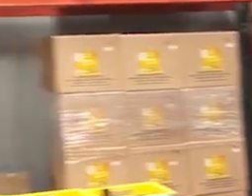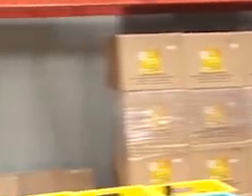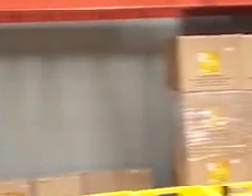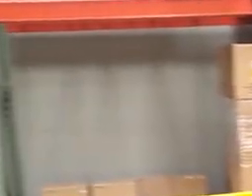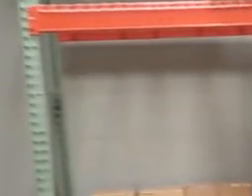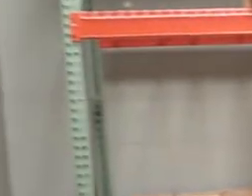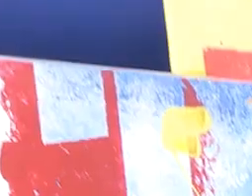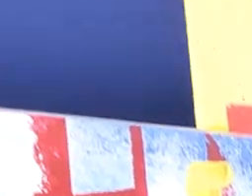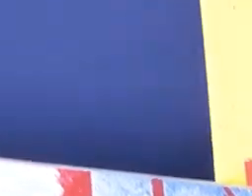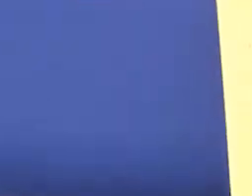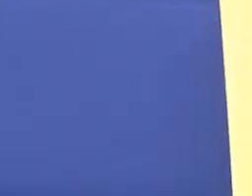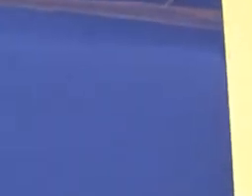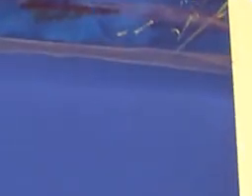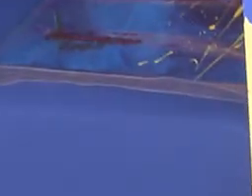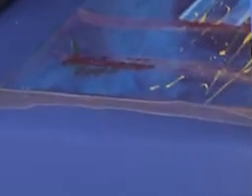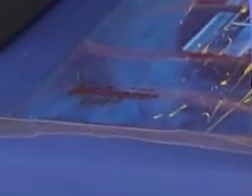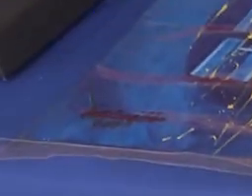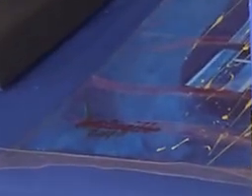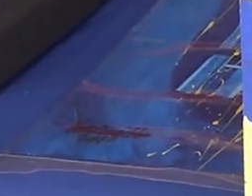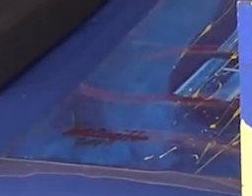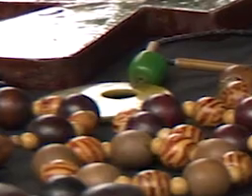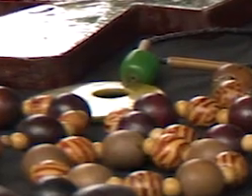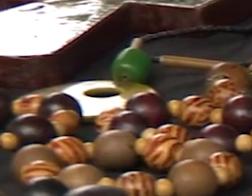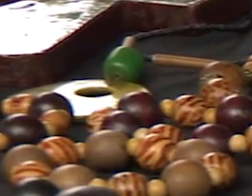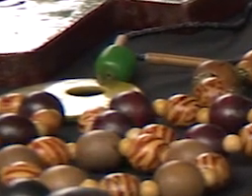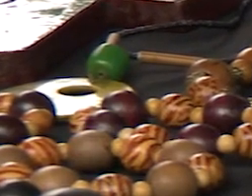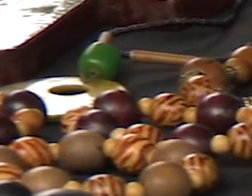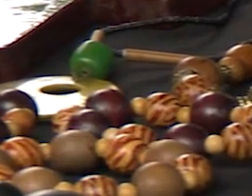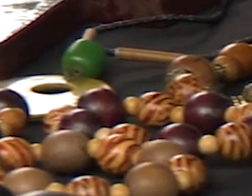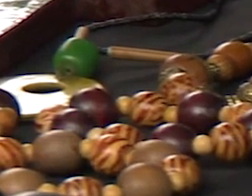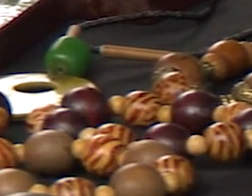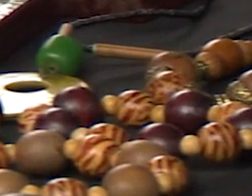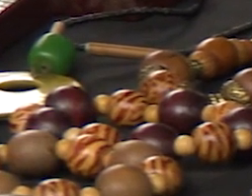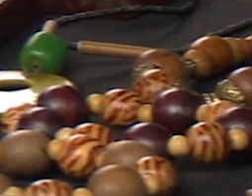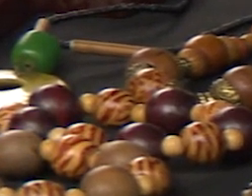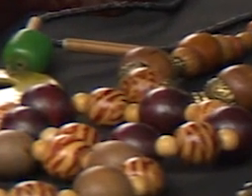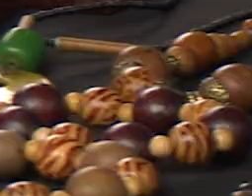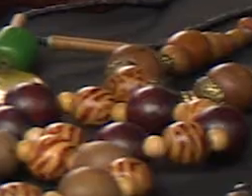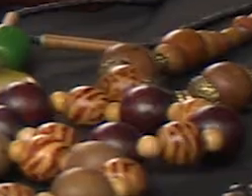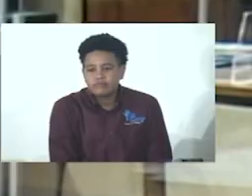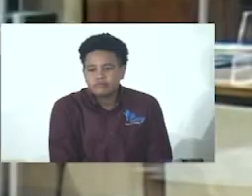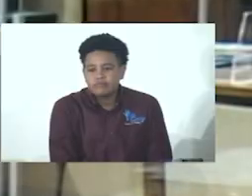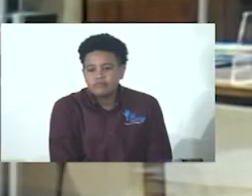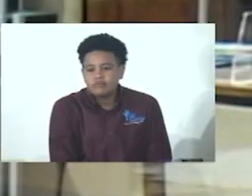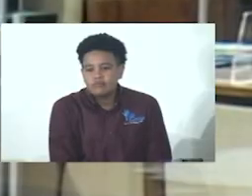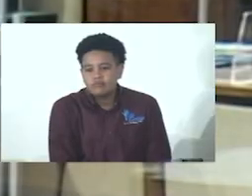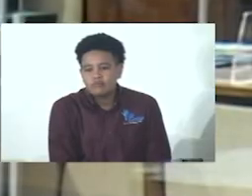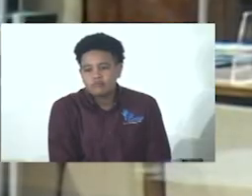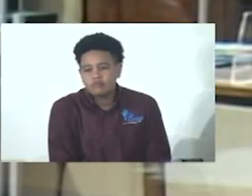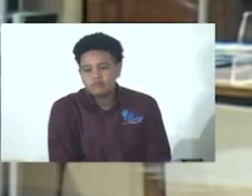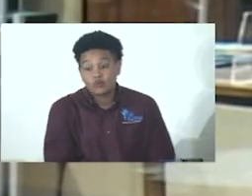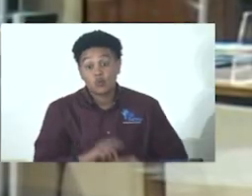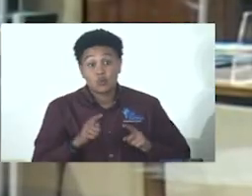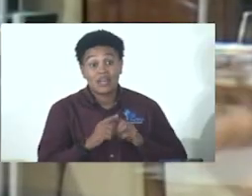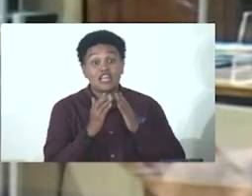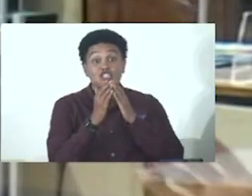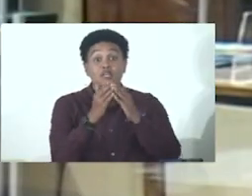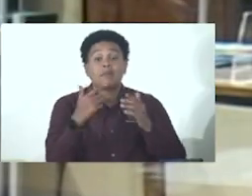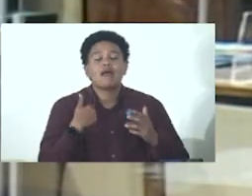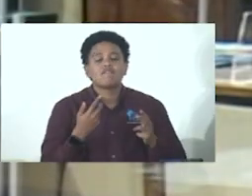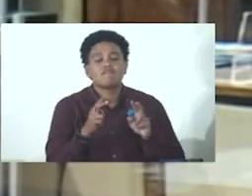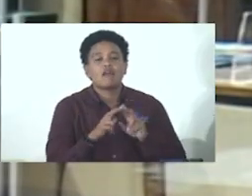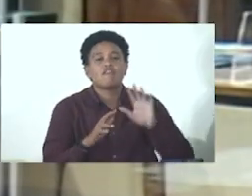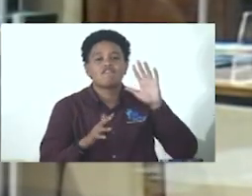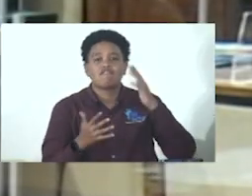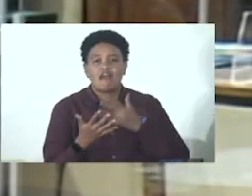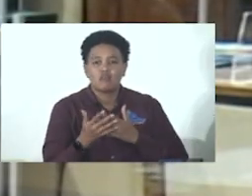small e-commerce businesses more room to export small value shipments while remaining competitive. When a shipment has a value of